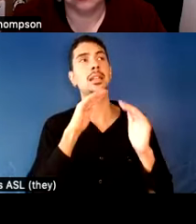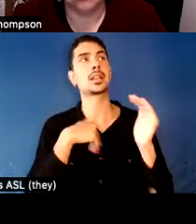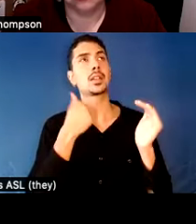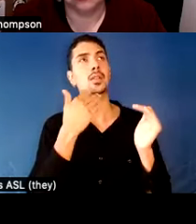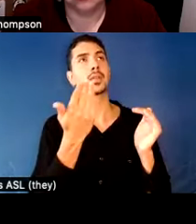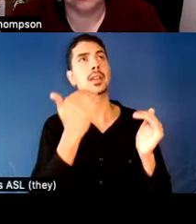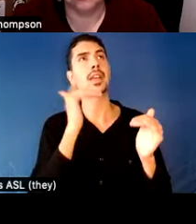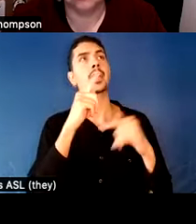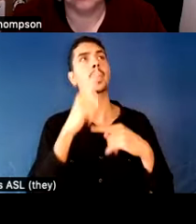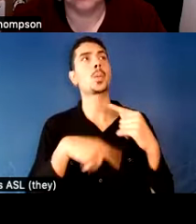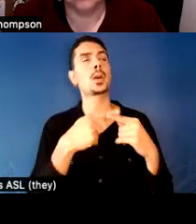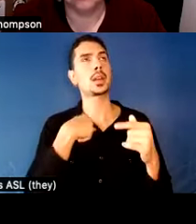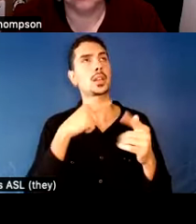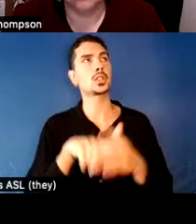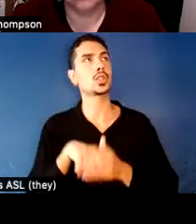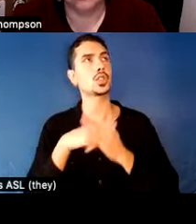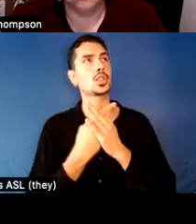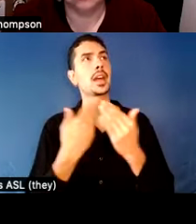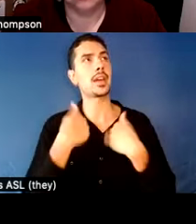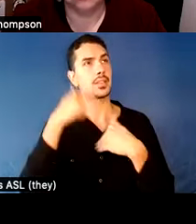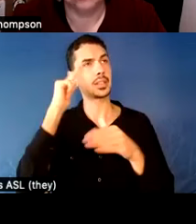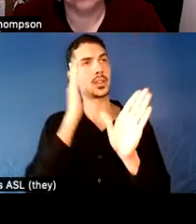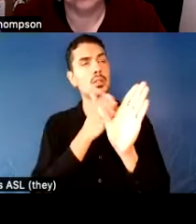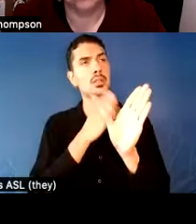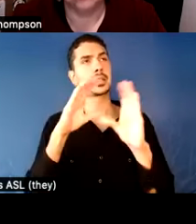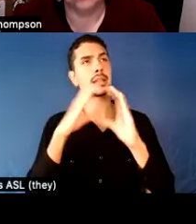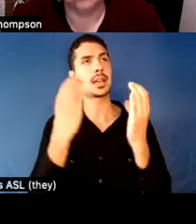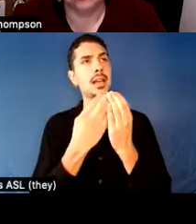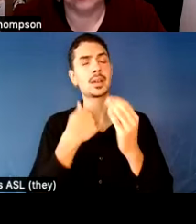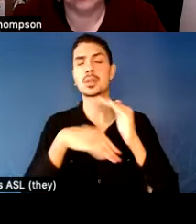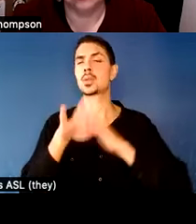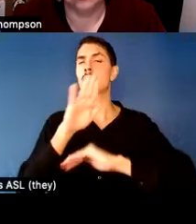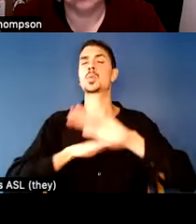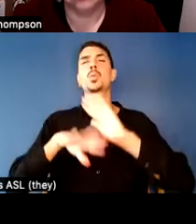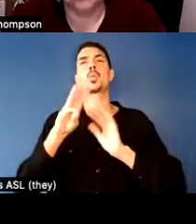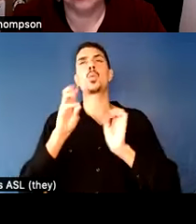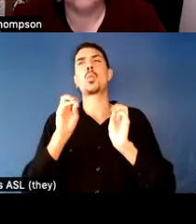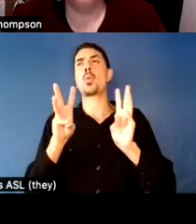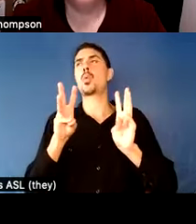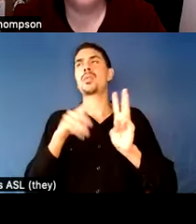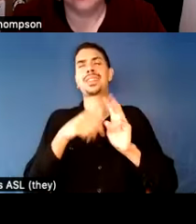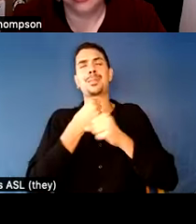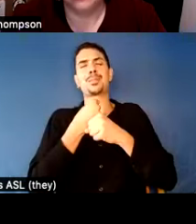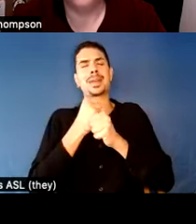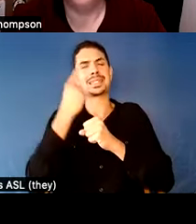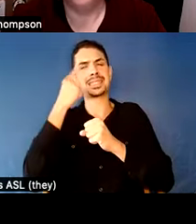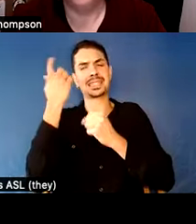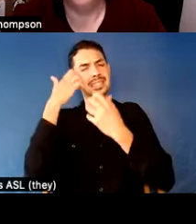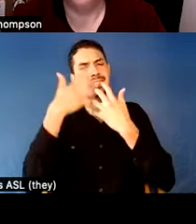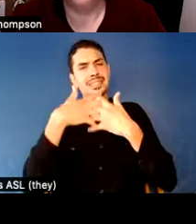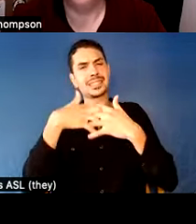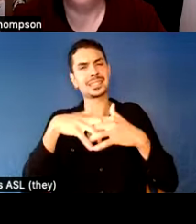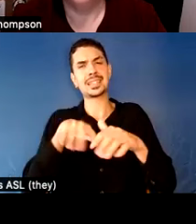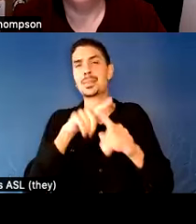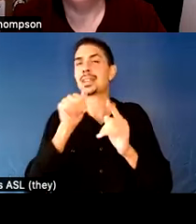that's whenever I started having psychology classes. And I was just like, oh my God, this all makes so much sense. But it was not really something that